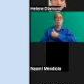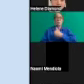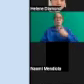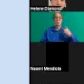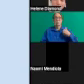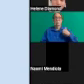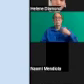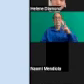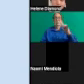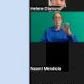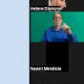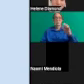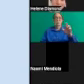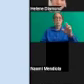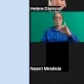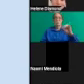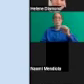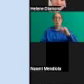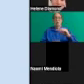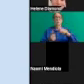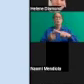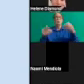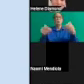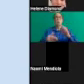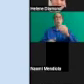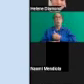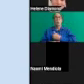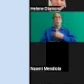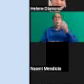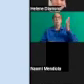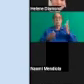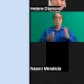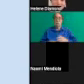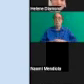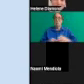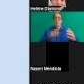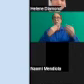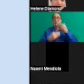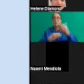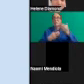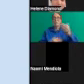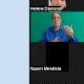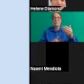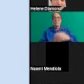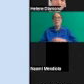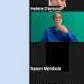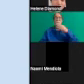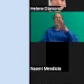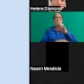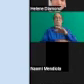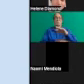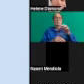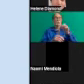J., to introduce our presenter. Thank you, Helene, and good afternoon as of 5 minutes